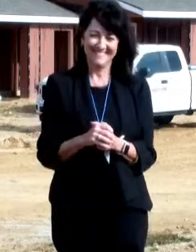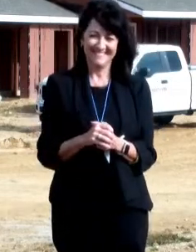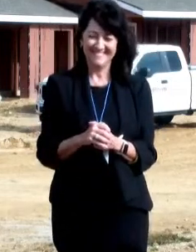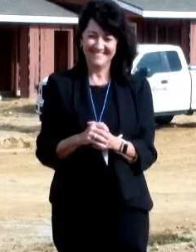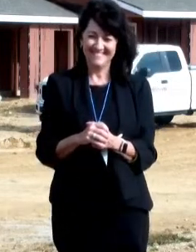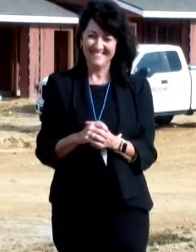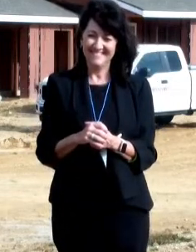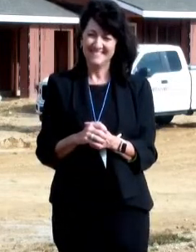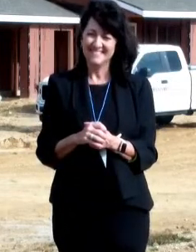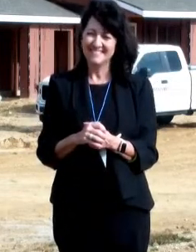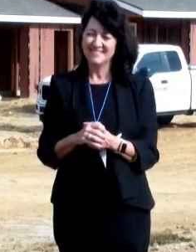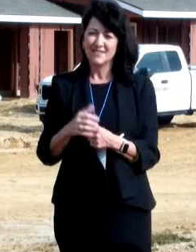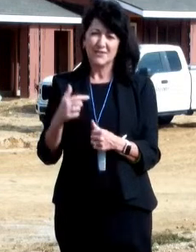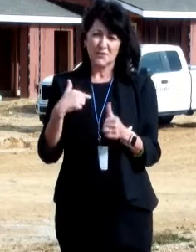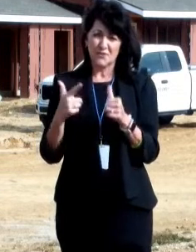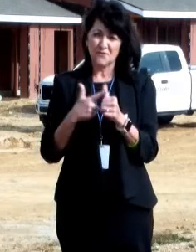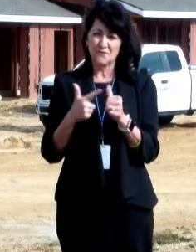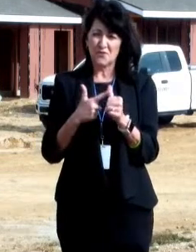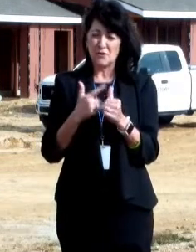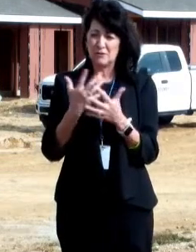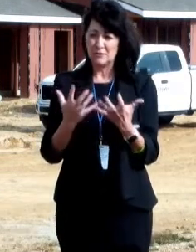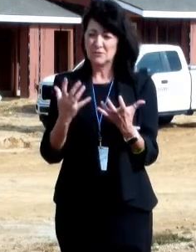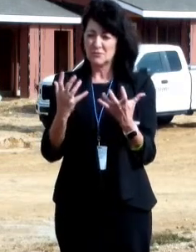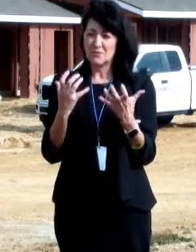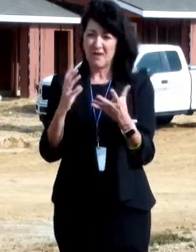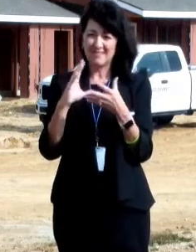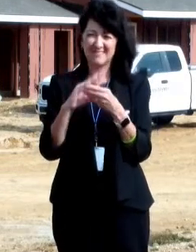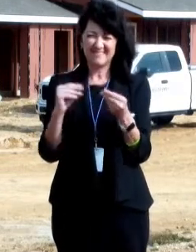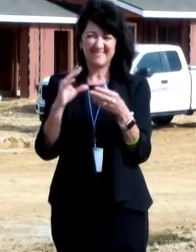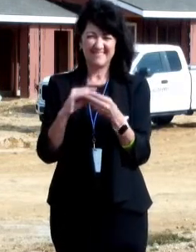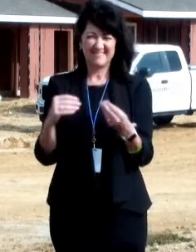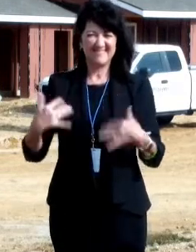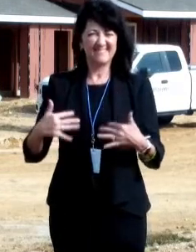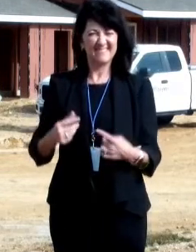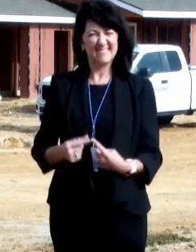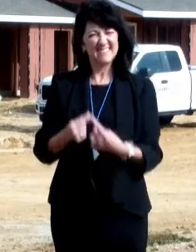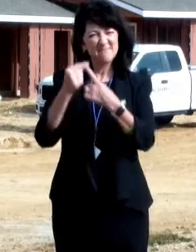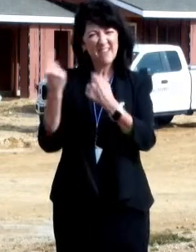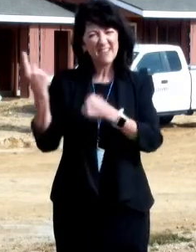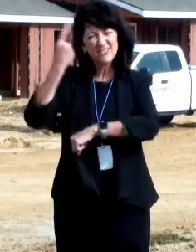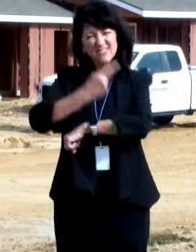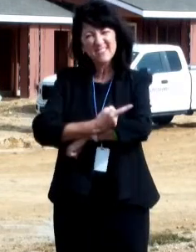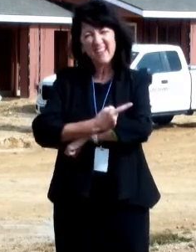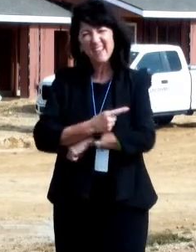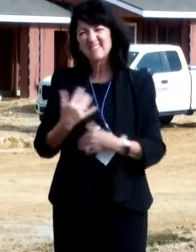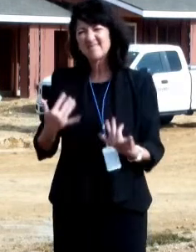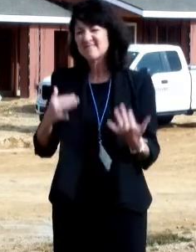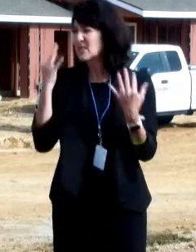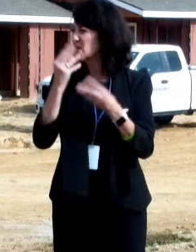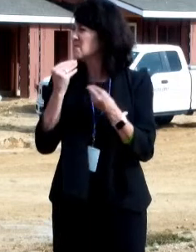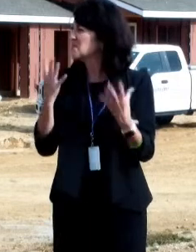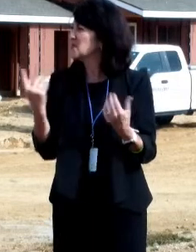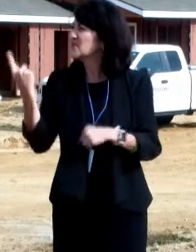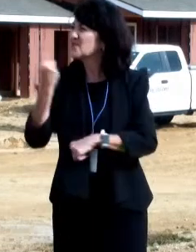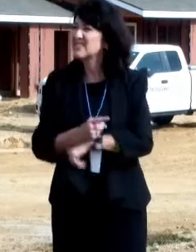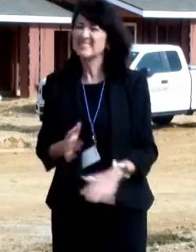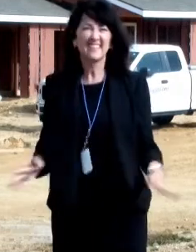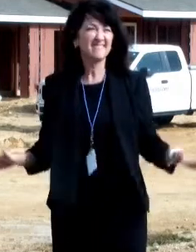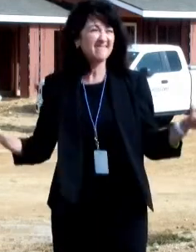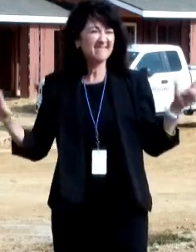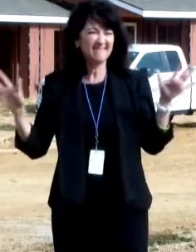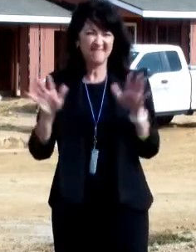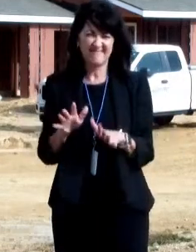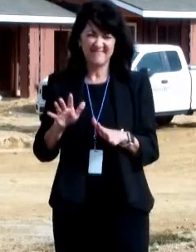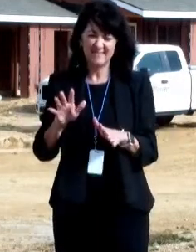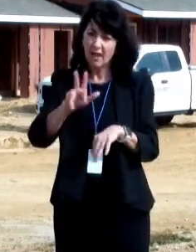I first want to just say that what a special day. What a beautiful day. I mean, of course, both